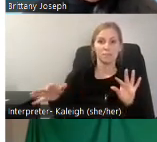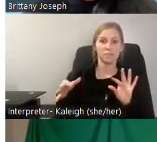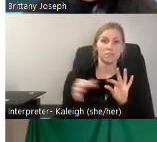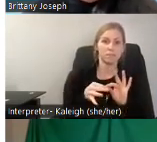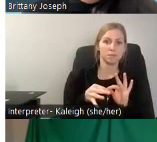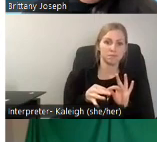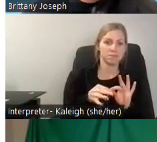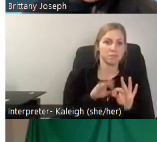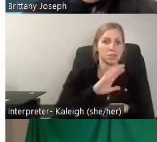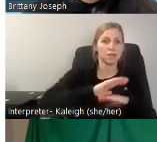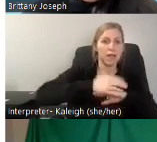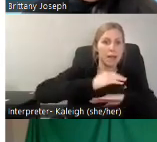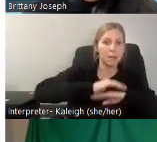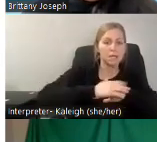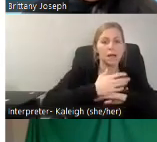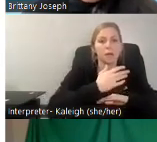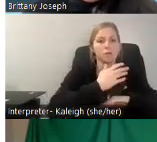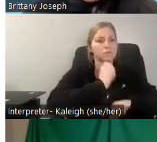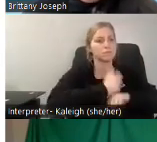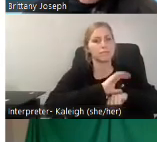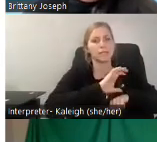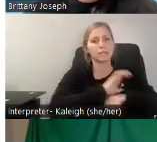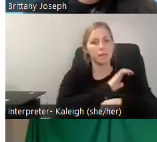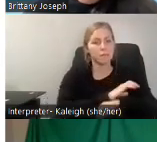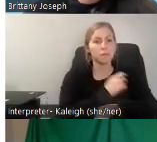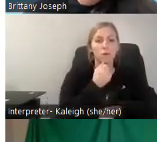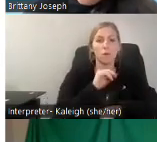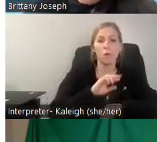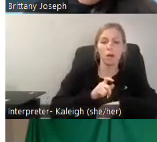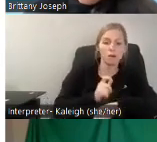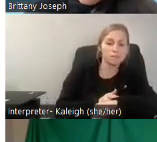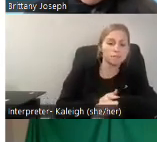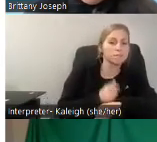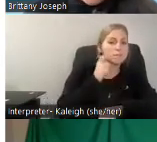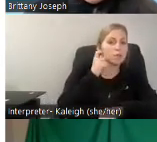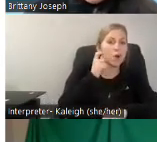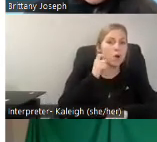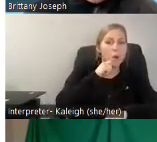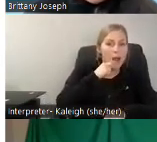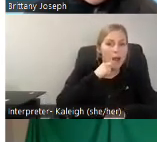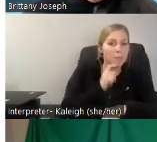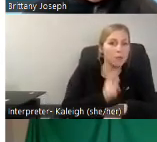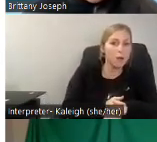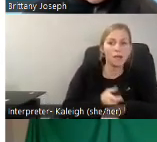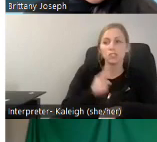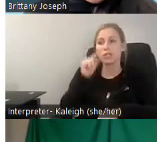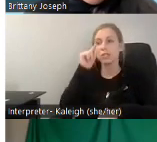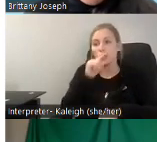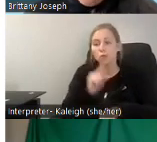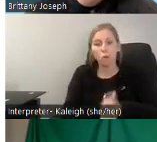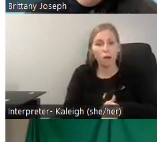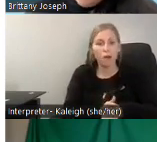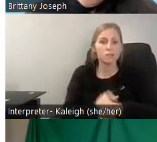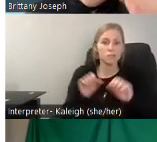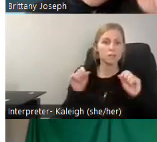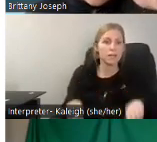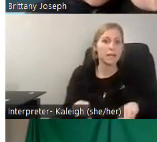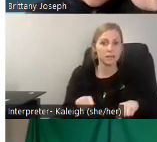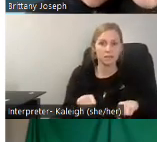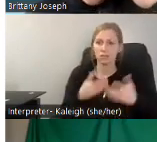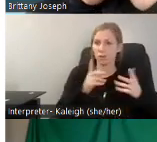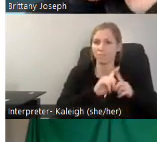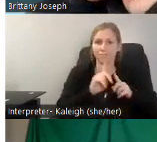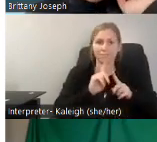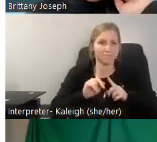desktop computer, or your Apple Watch, or your Google Watch as well. So it can go on all of your